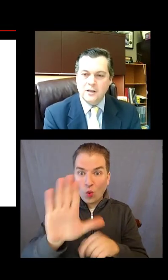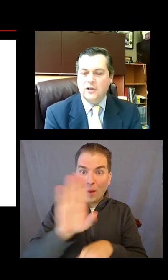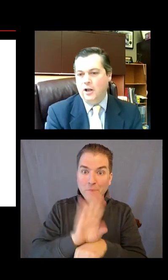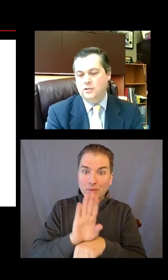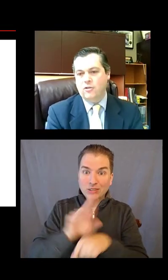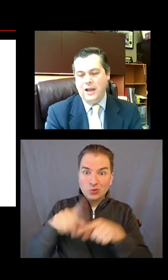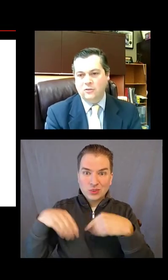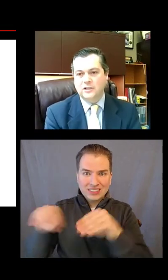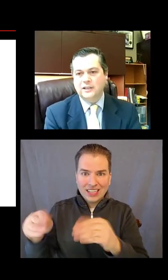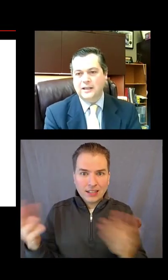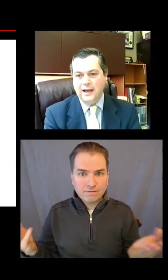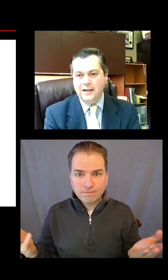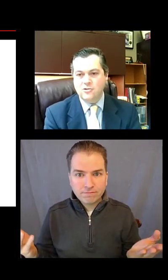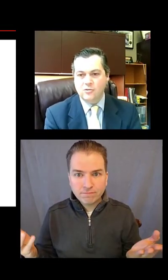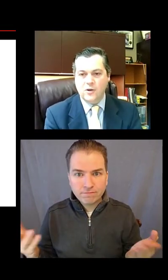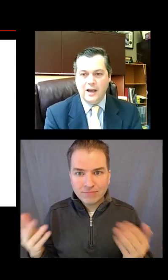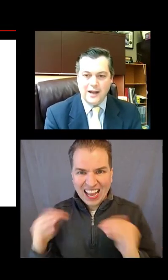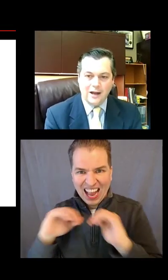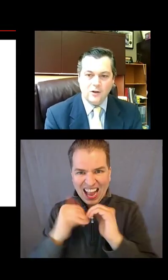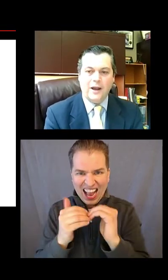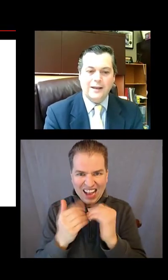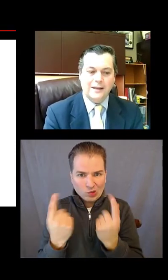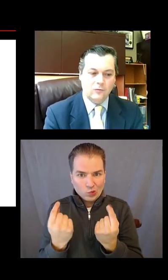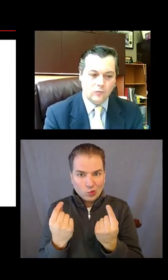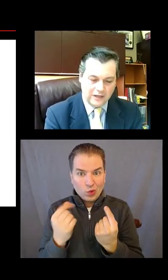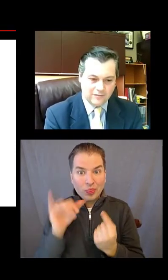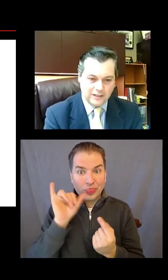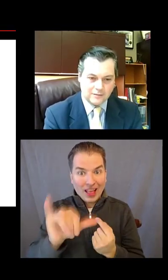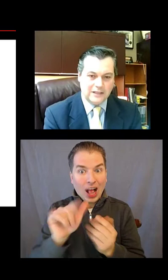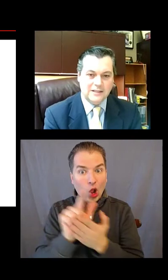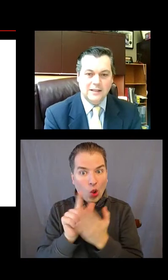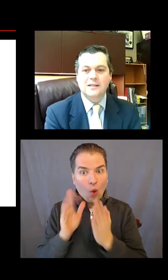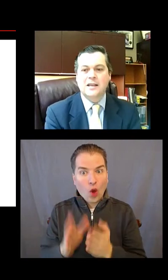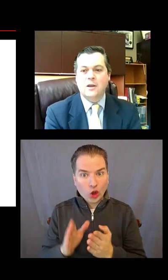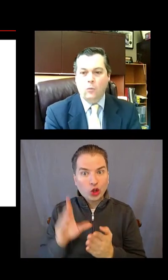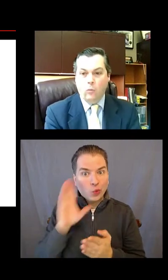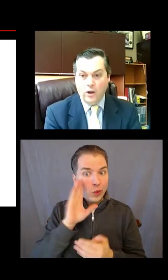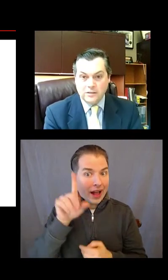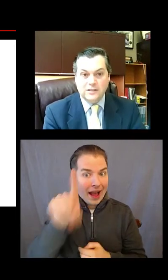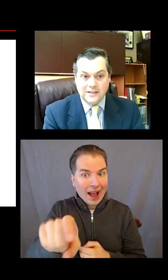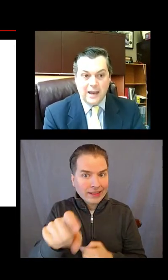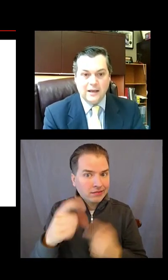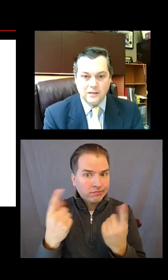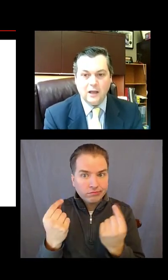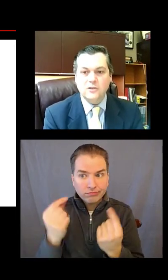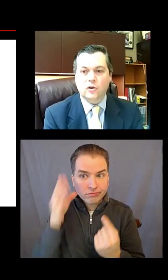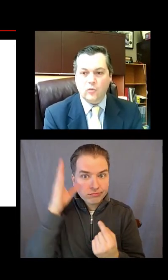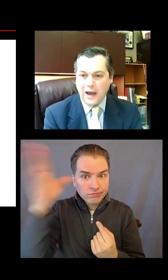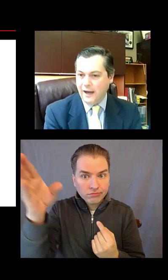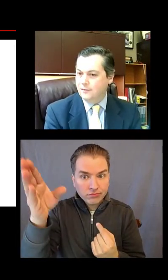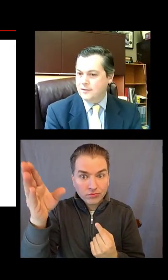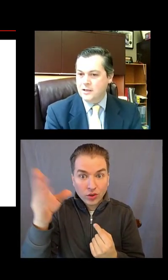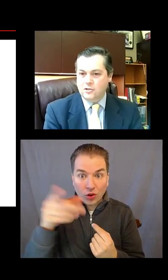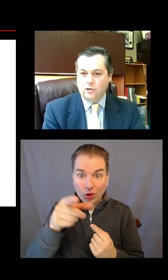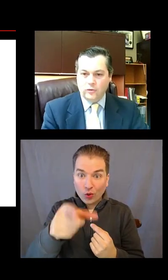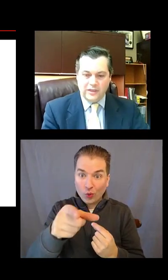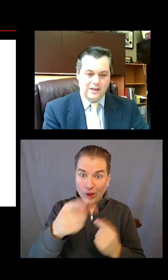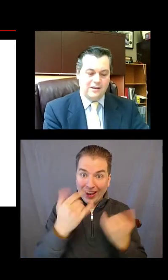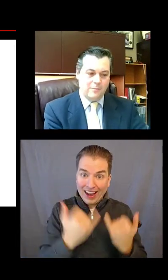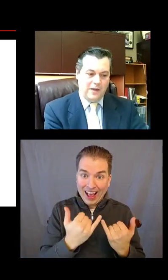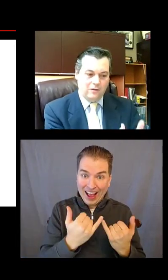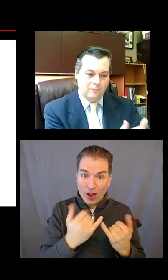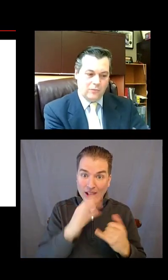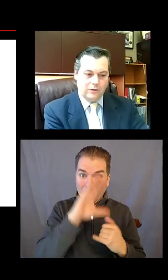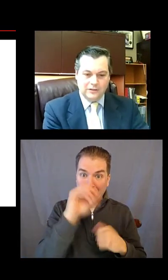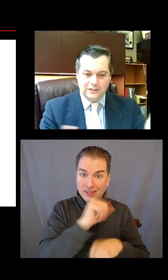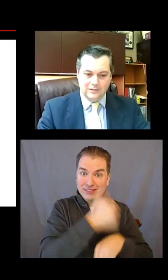formed, but also counseling, guiding you on how do I get rid of this business once the day does arrive. So we're